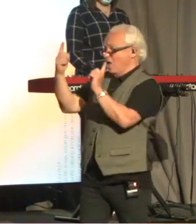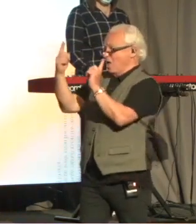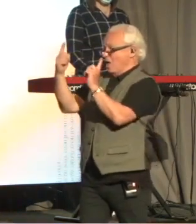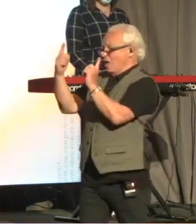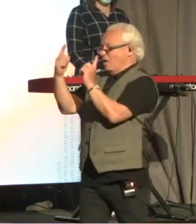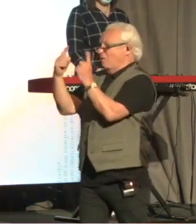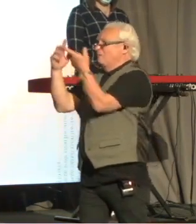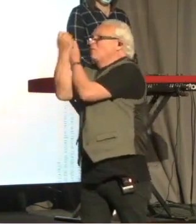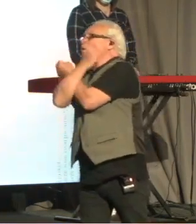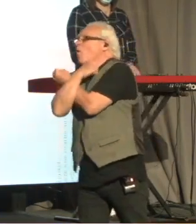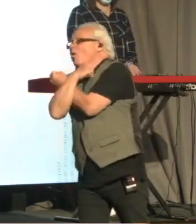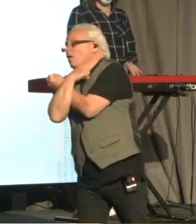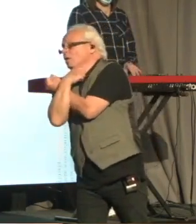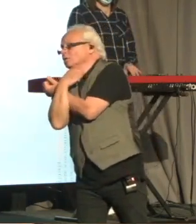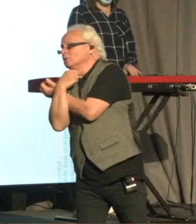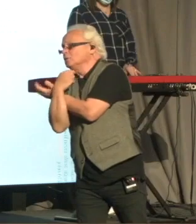feet.